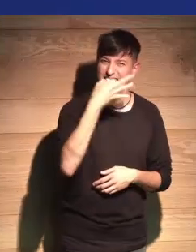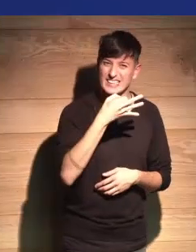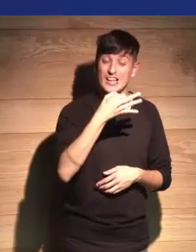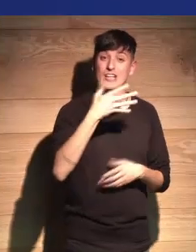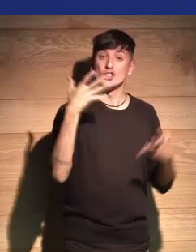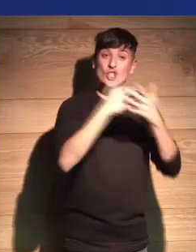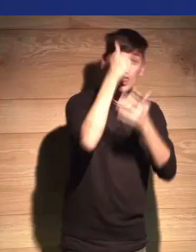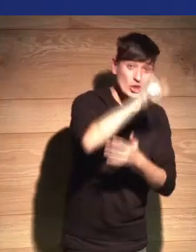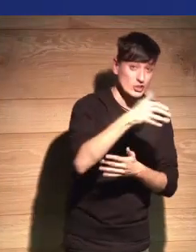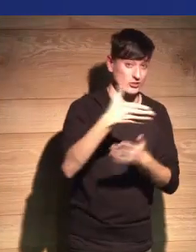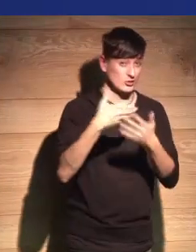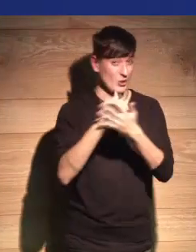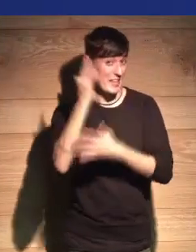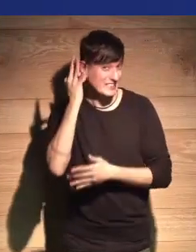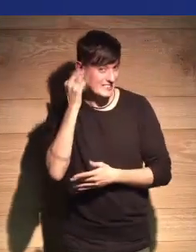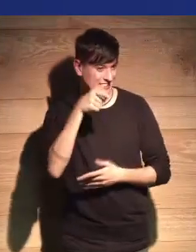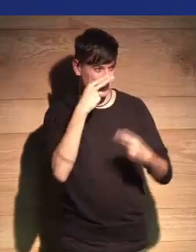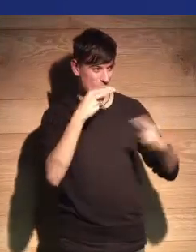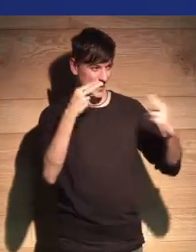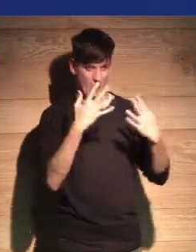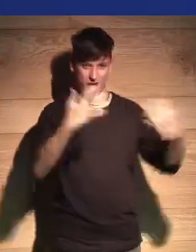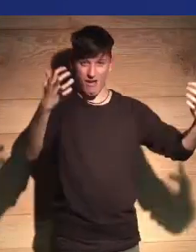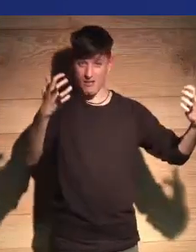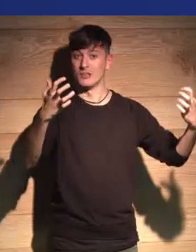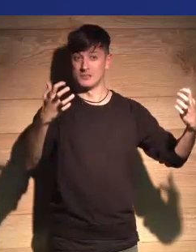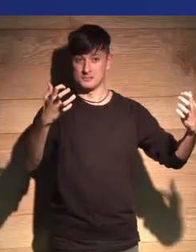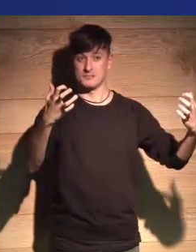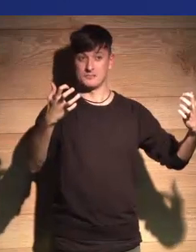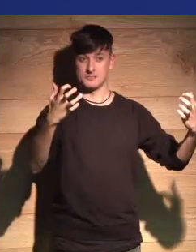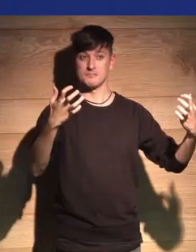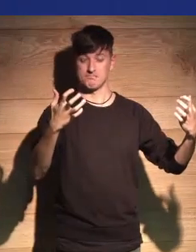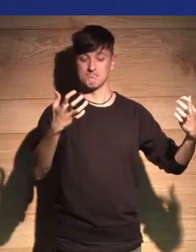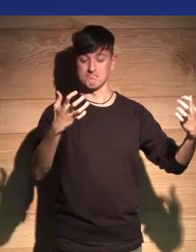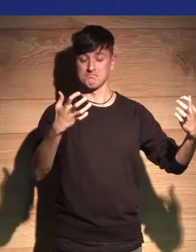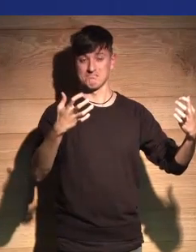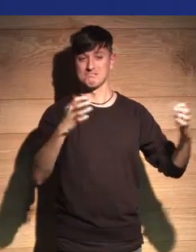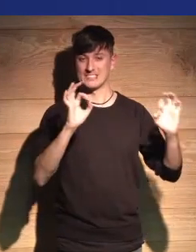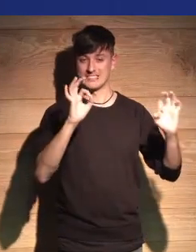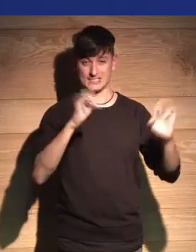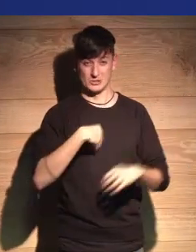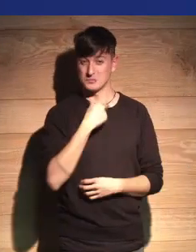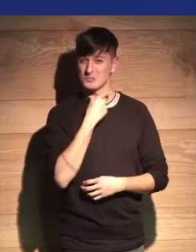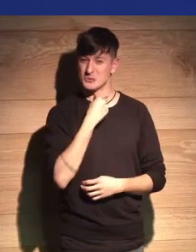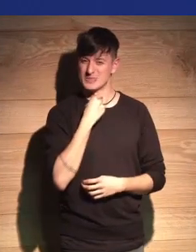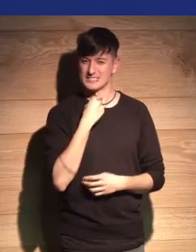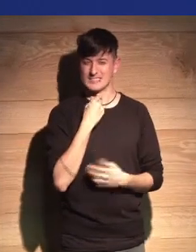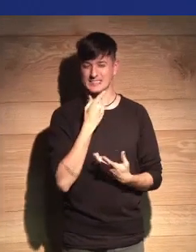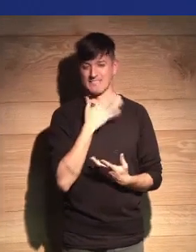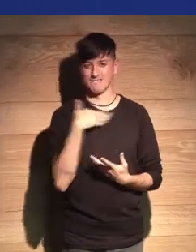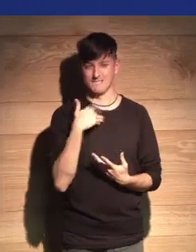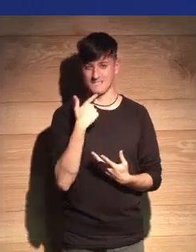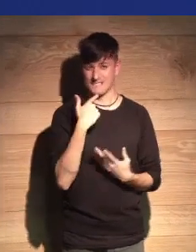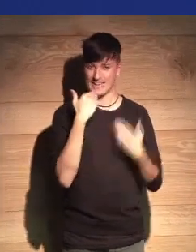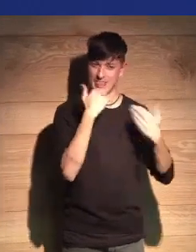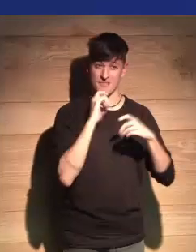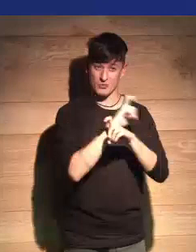good afternoon to all of you. men, women. I would first of all like